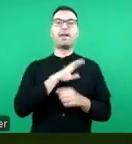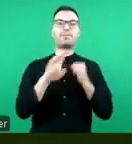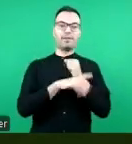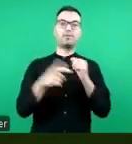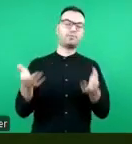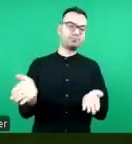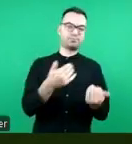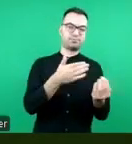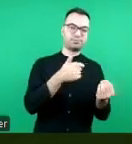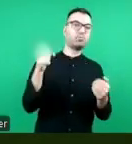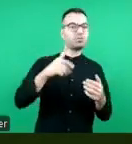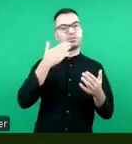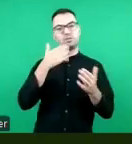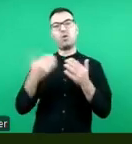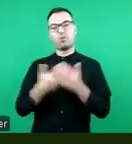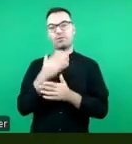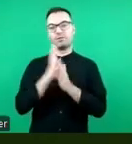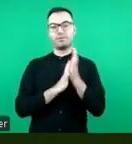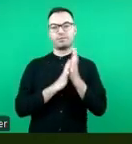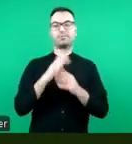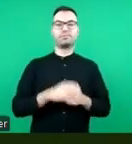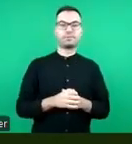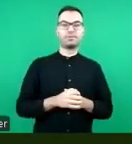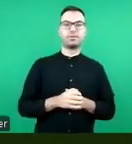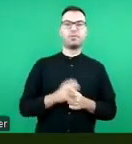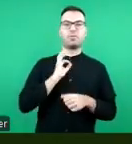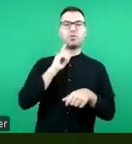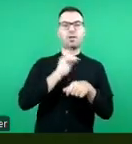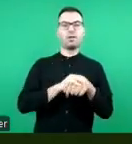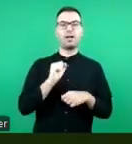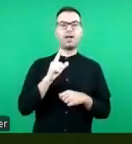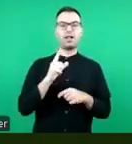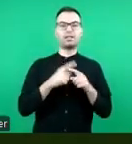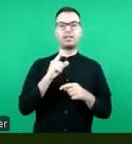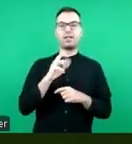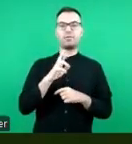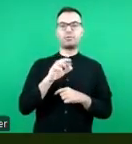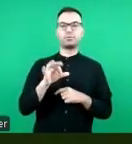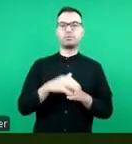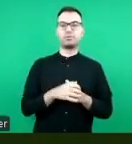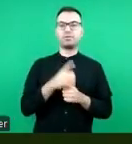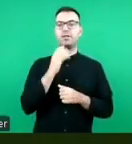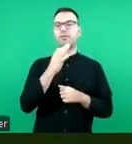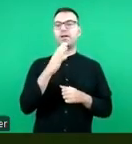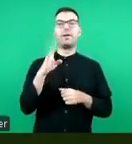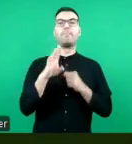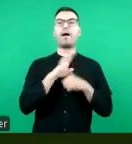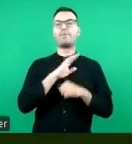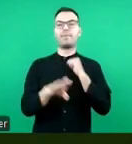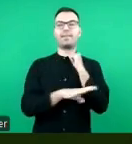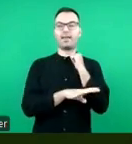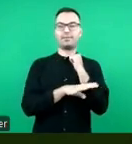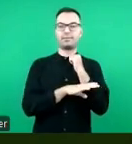As my friend Alex Leverkus once said to me, you and your deadwood, it's regarded as a kind of